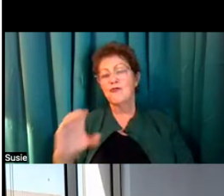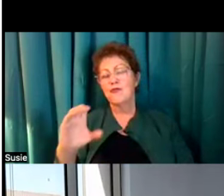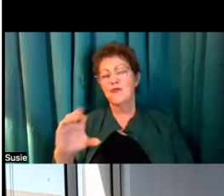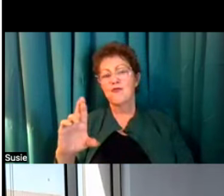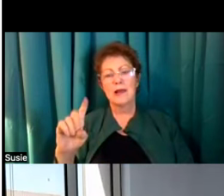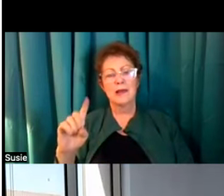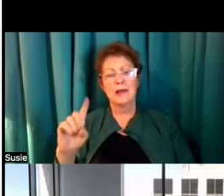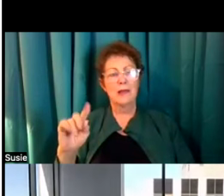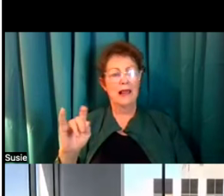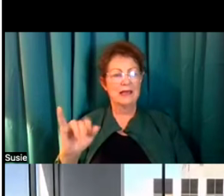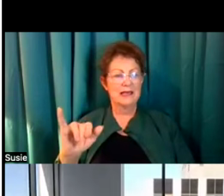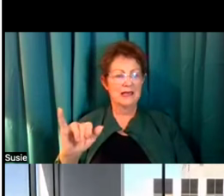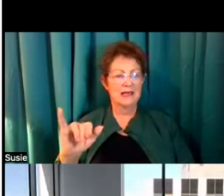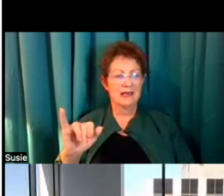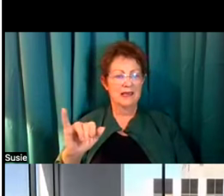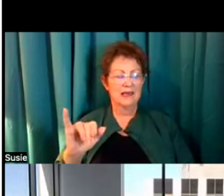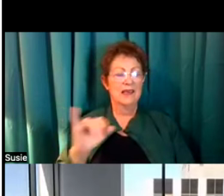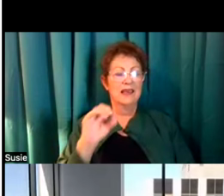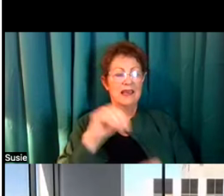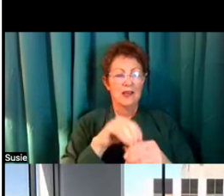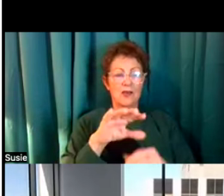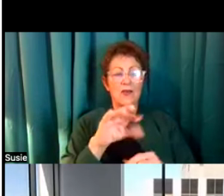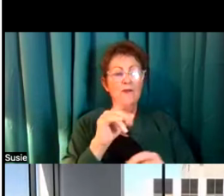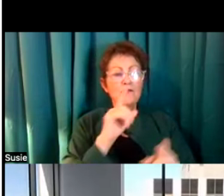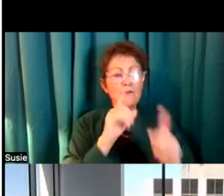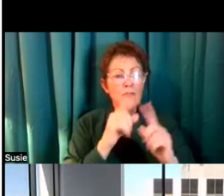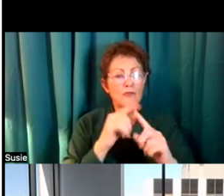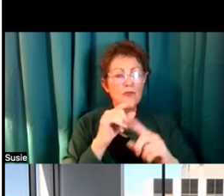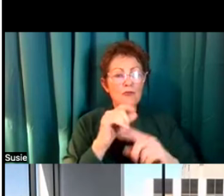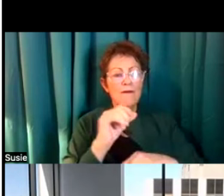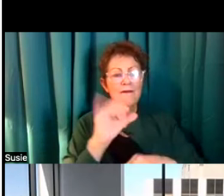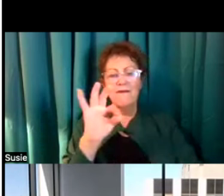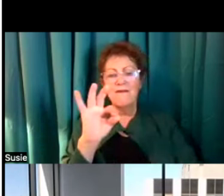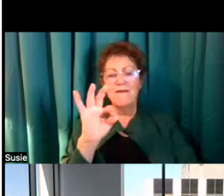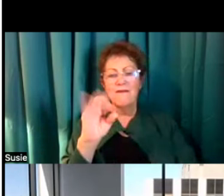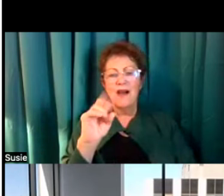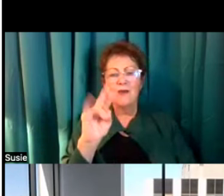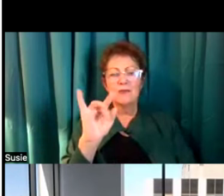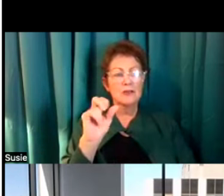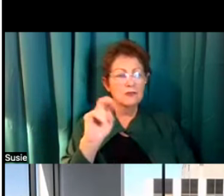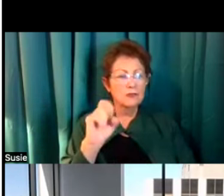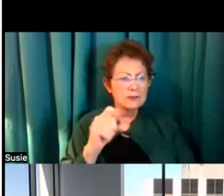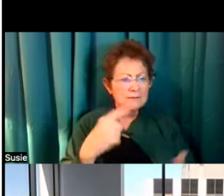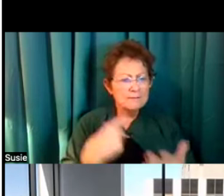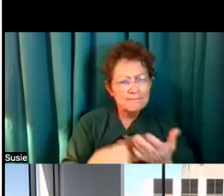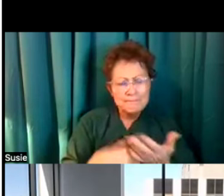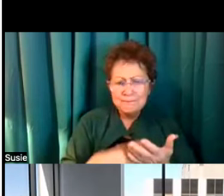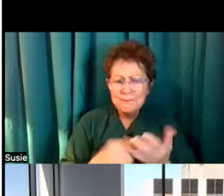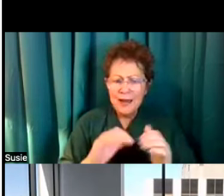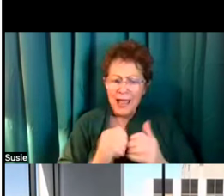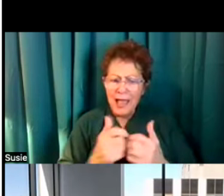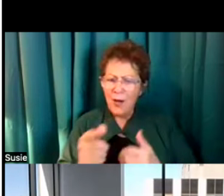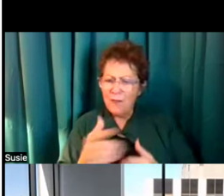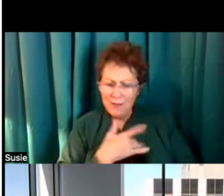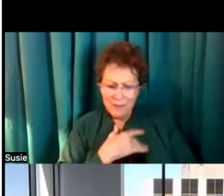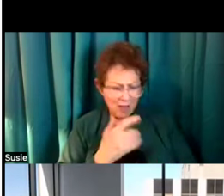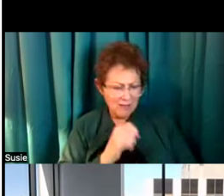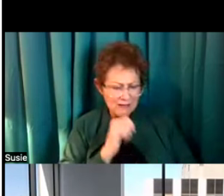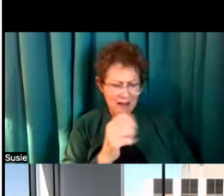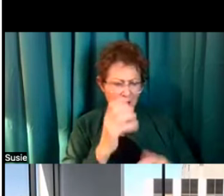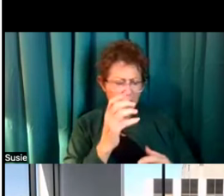circles, or sort of if you talk to foundations about work and you work with foundations by having a nonprofit.